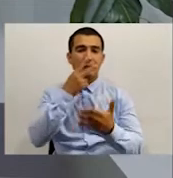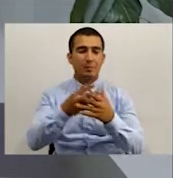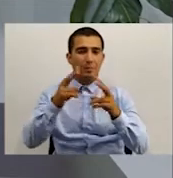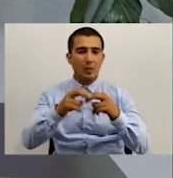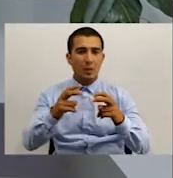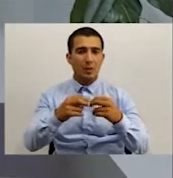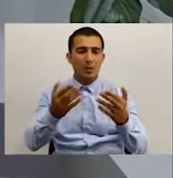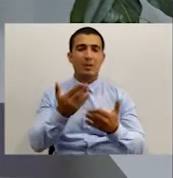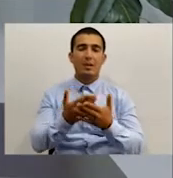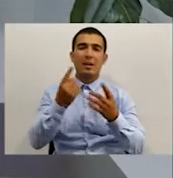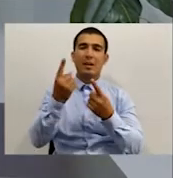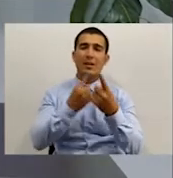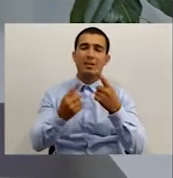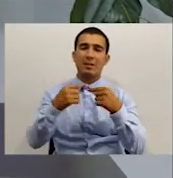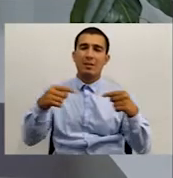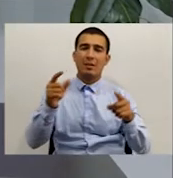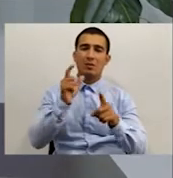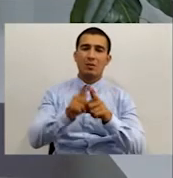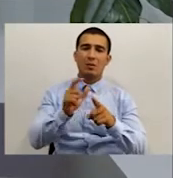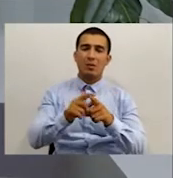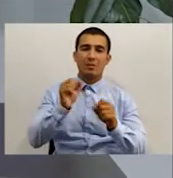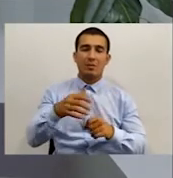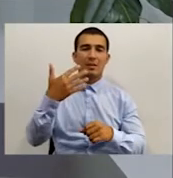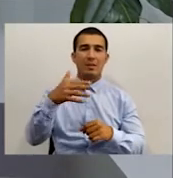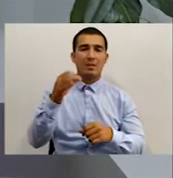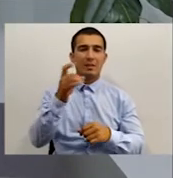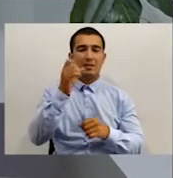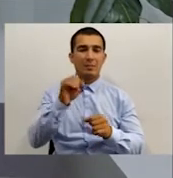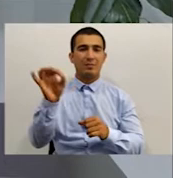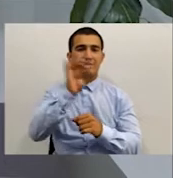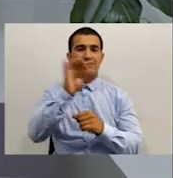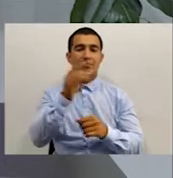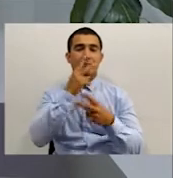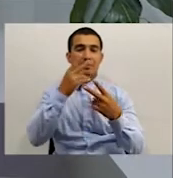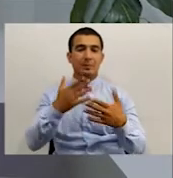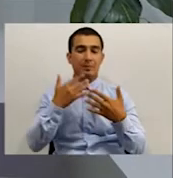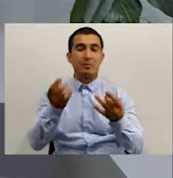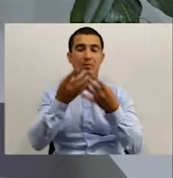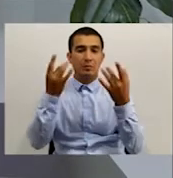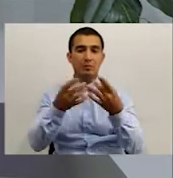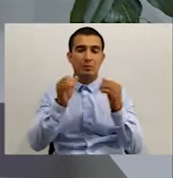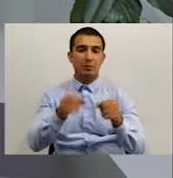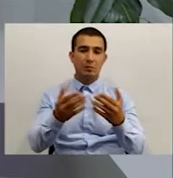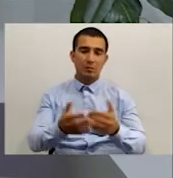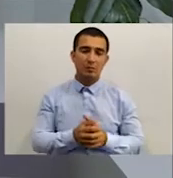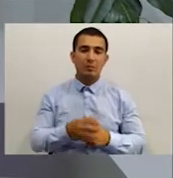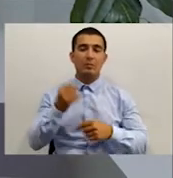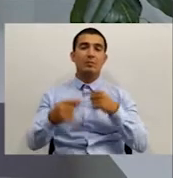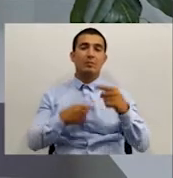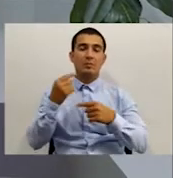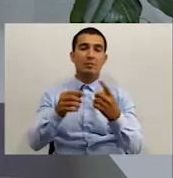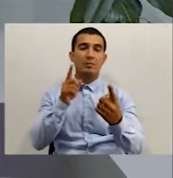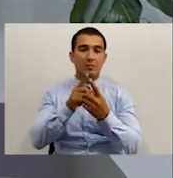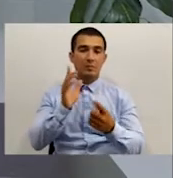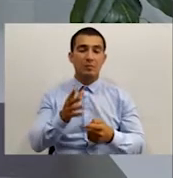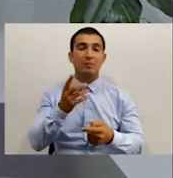0 dan boshlab 100 gacha bo'lgan sonni chiqaring yoki bo'lmasa biror bir so'zni Ekranga 50 marta chiqarish dasturini